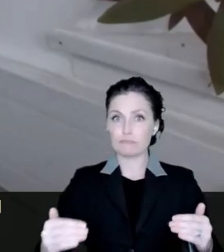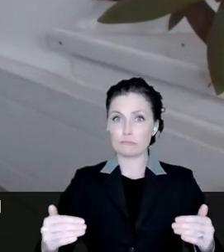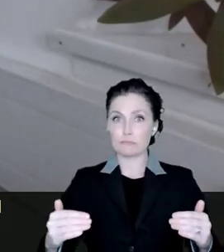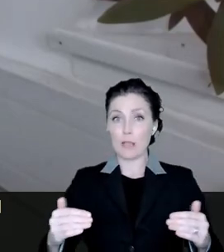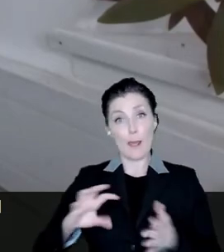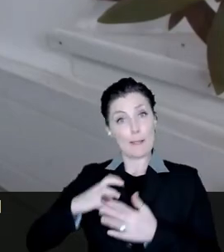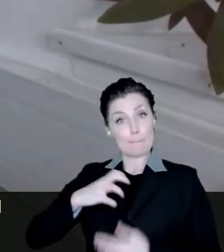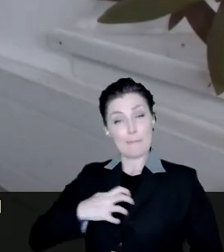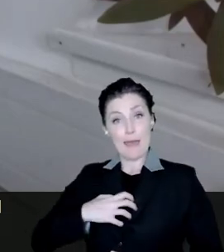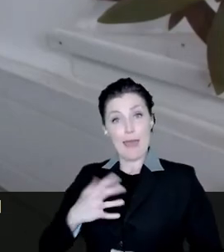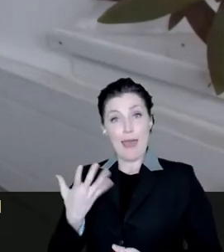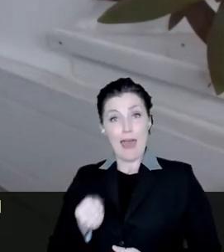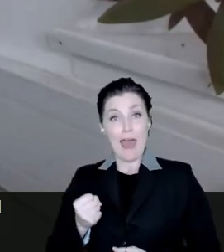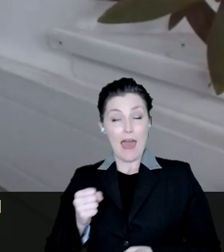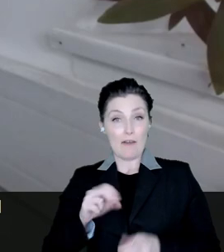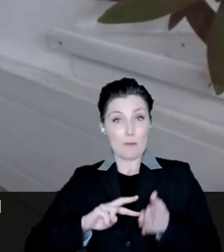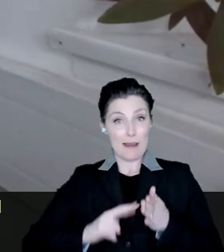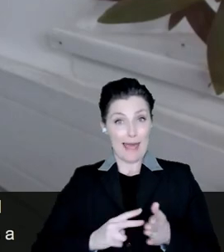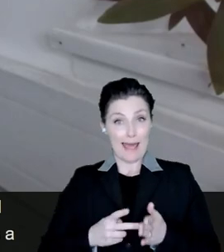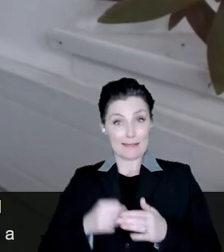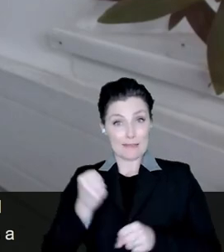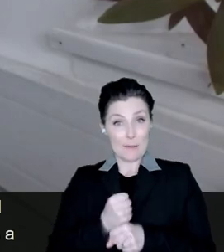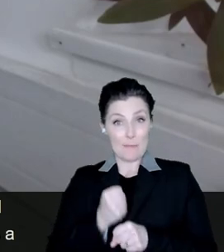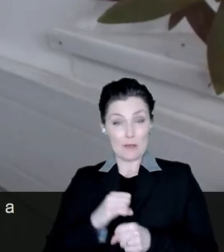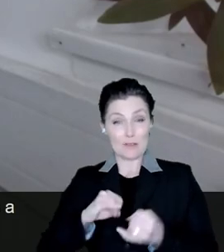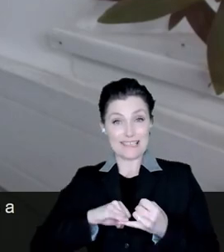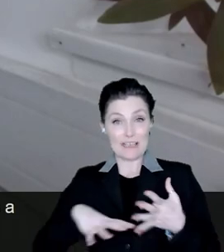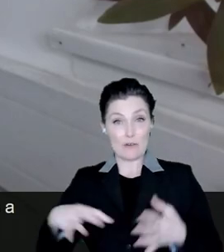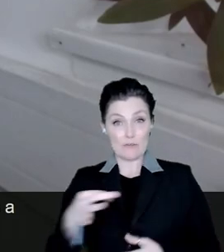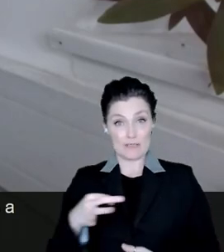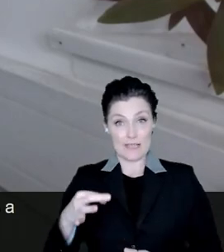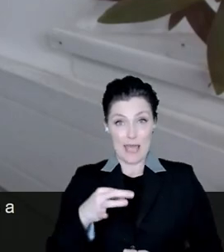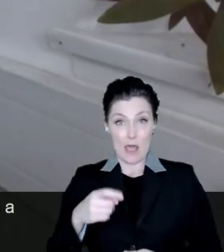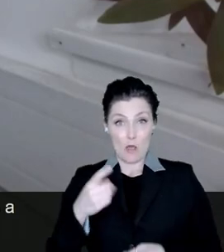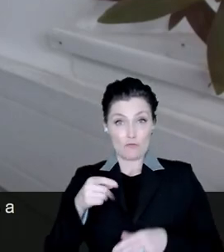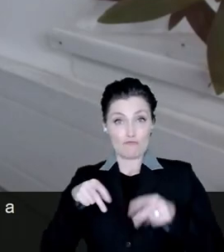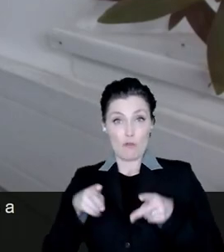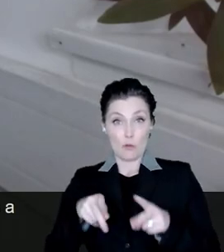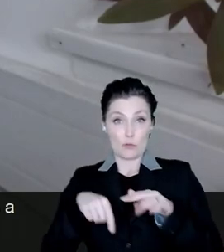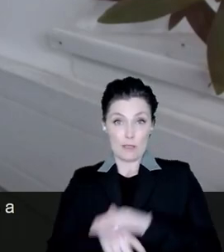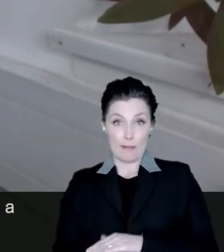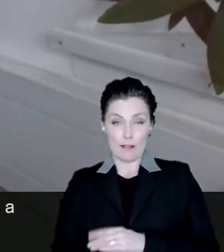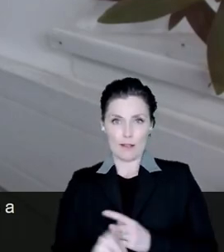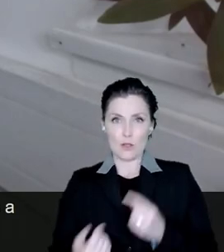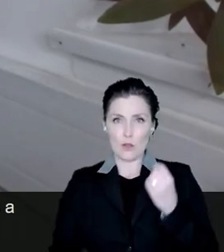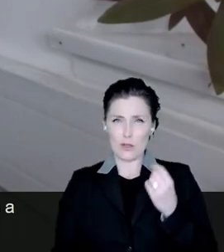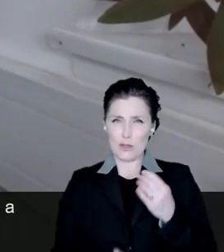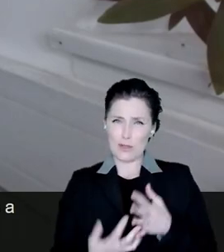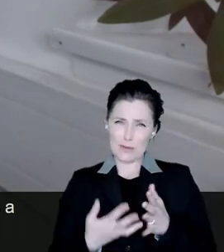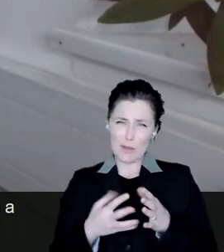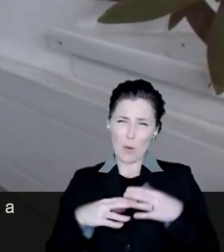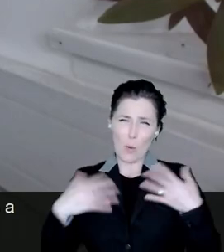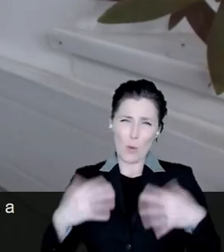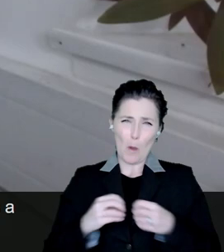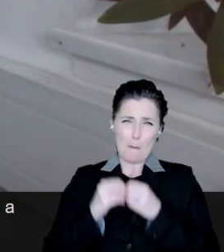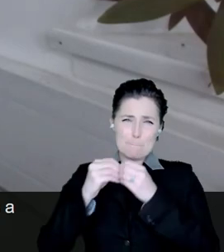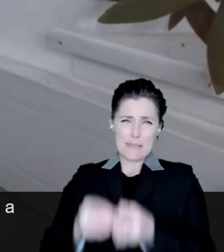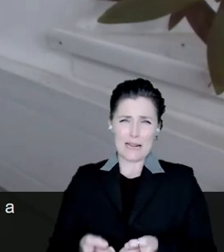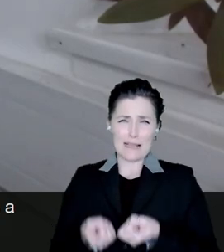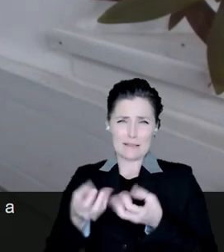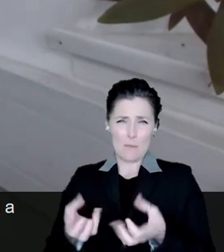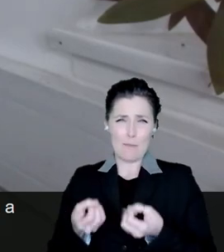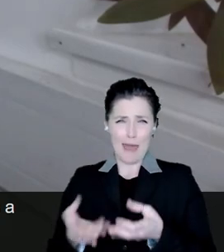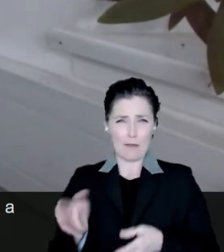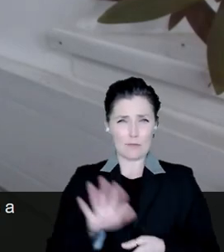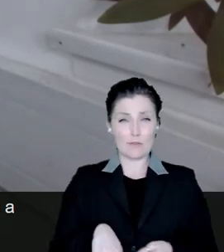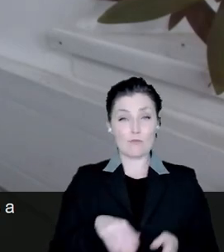the Silvertown Road Tunnel. This is a £2.5 billion new road building project from Greenwich to Newham. This is an